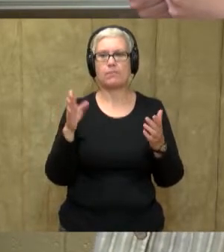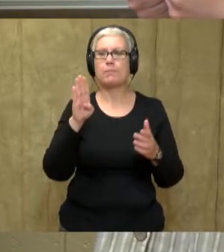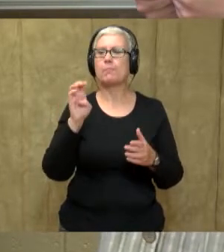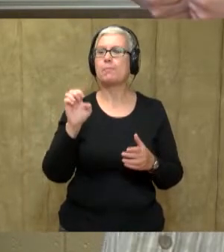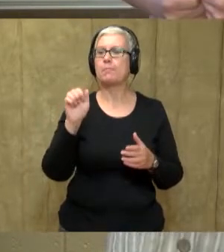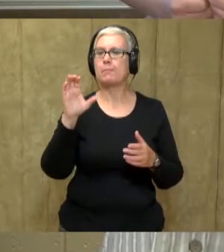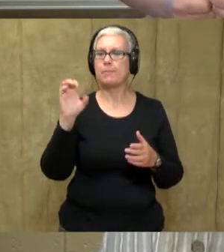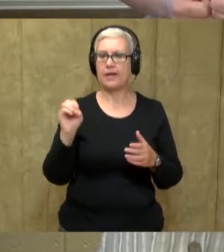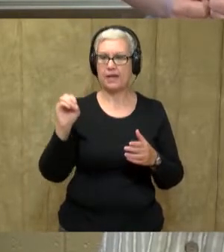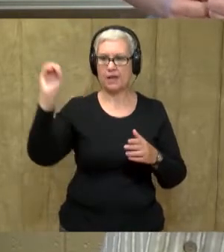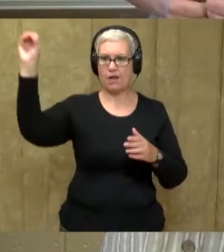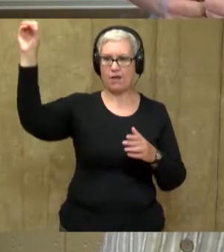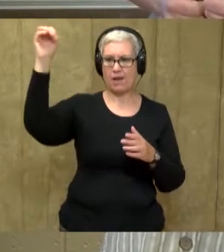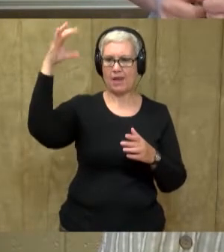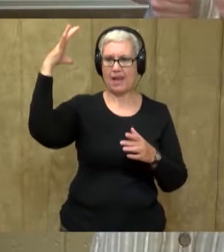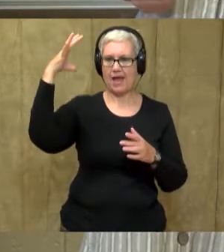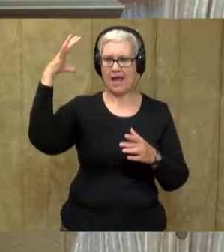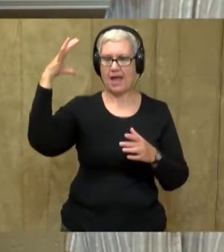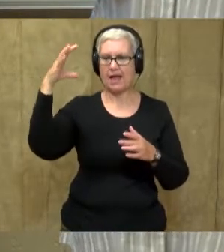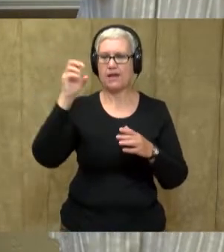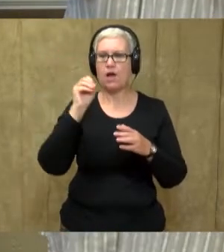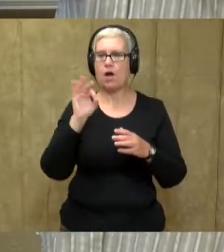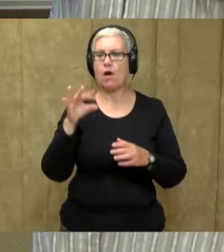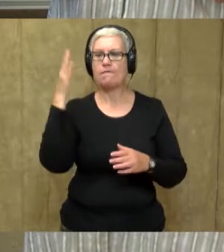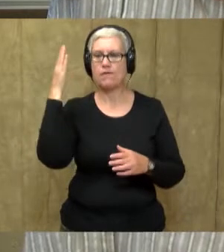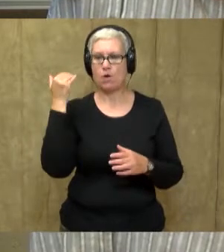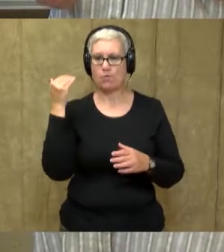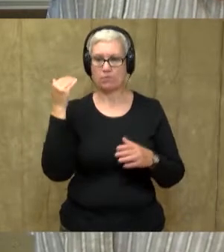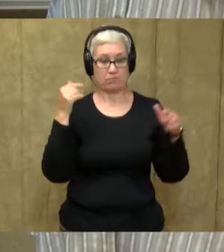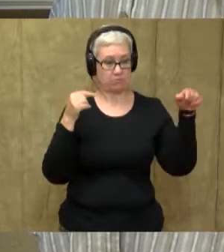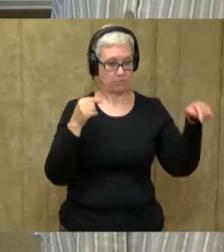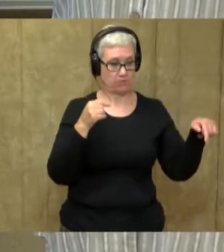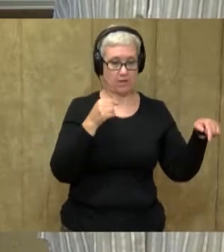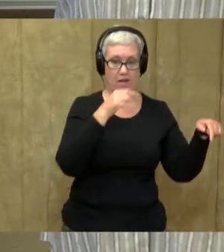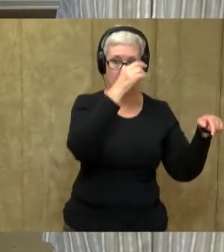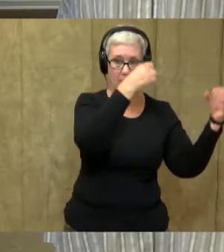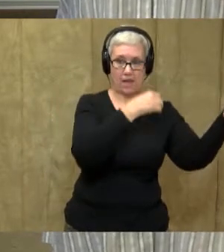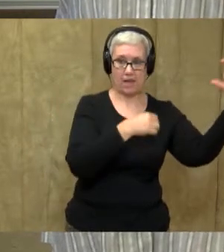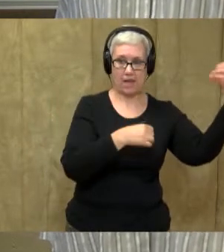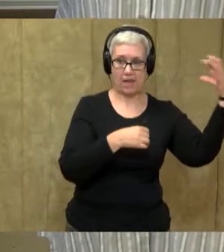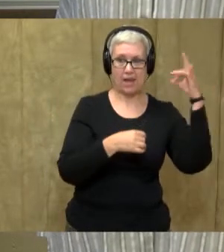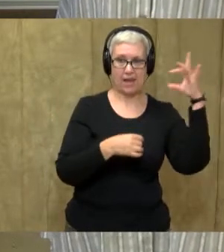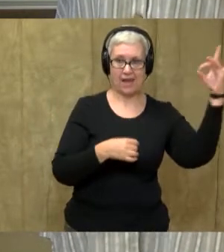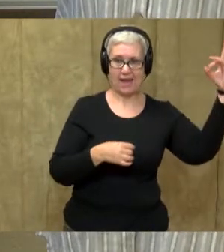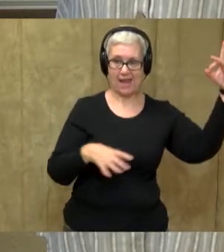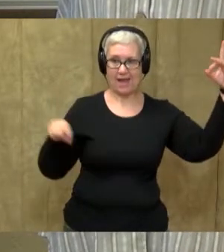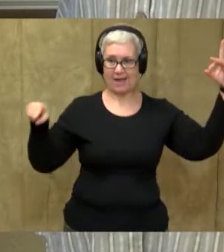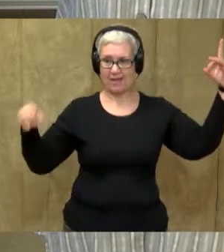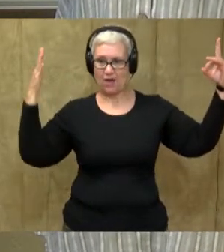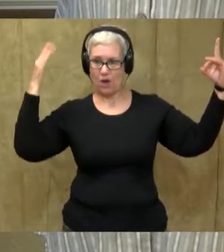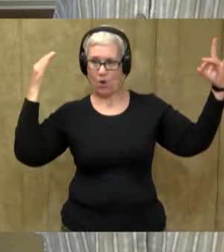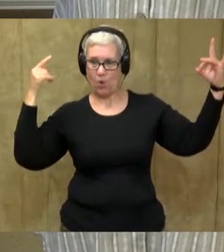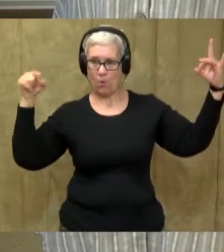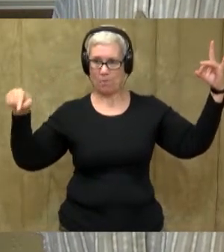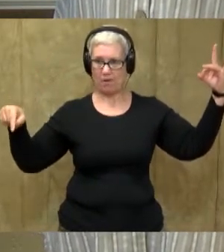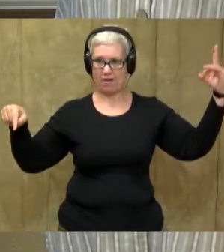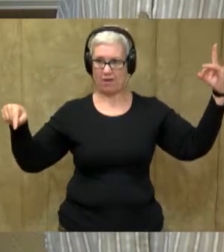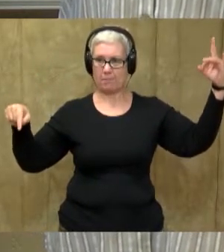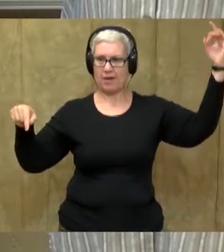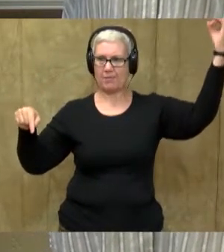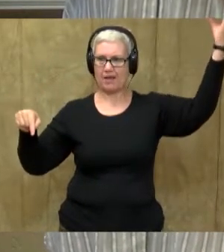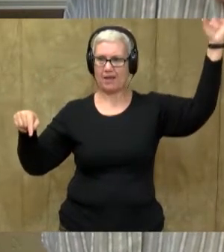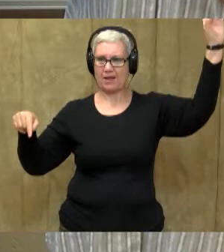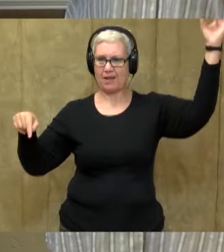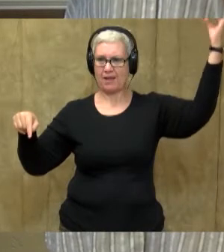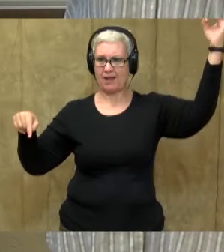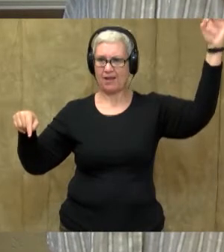beacon light of hope? He's comparing a beacon light to hope. Kind of almost see a lighthouse, right? What is